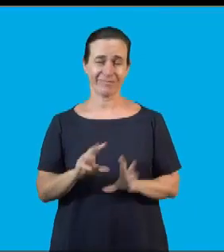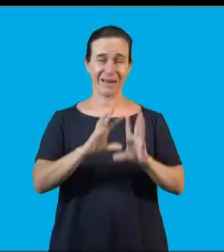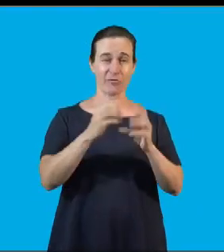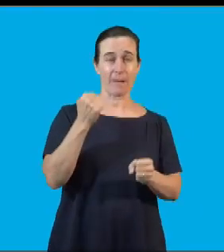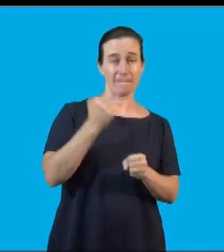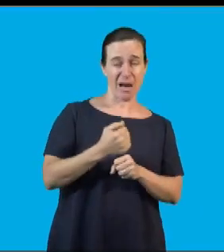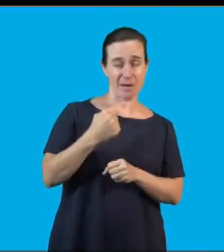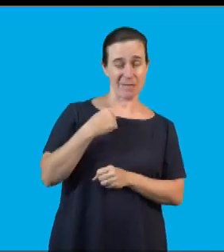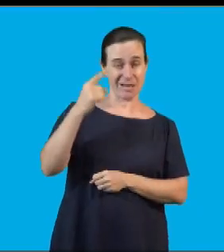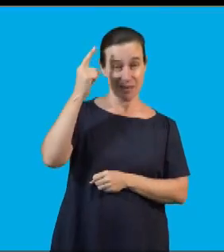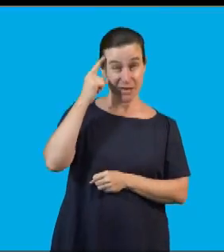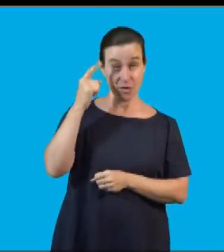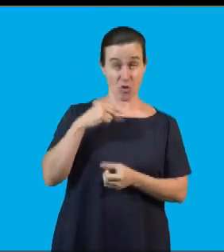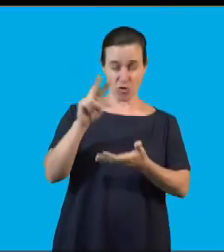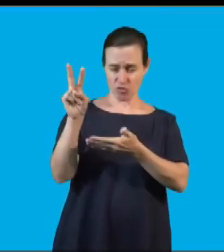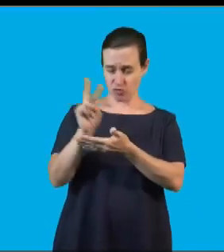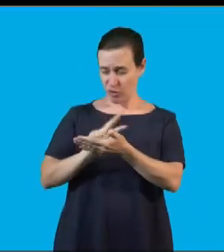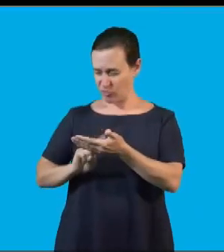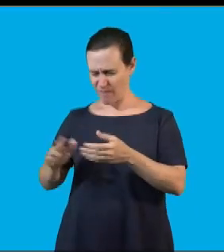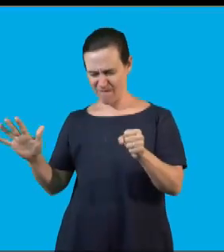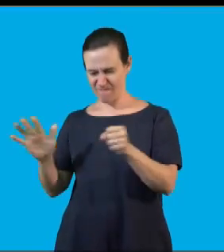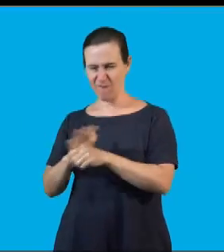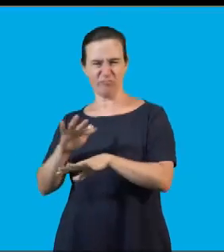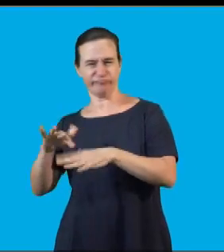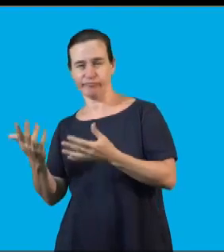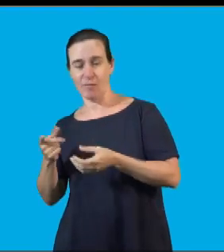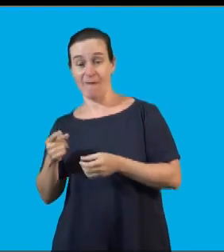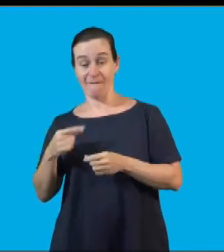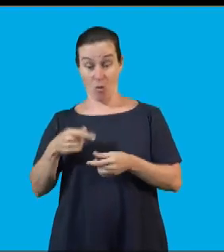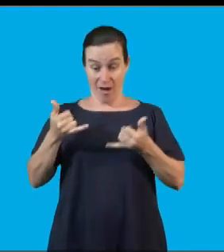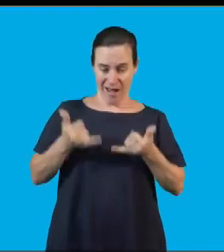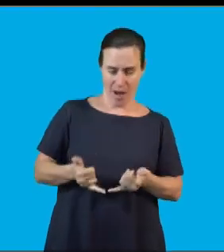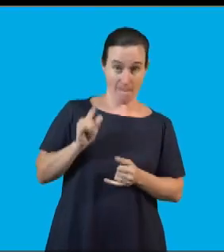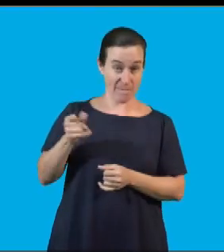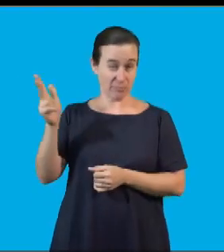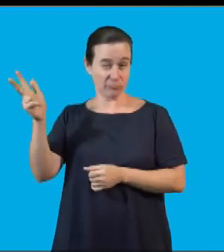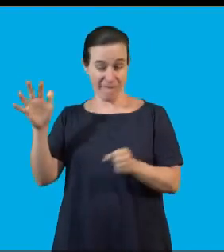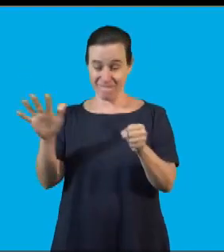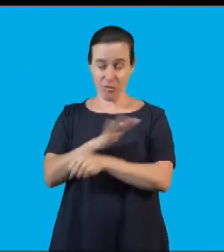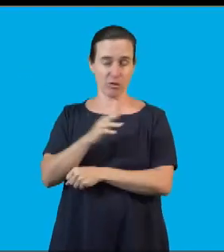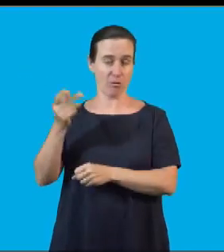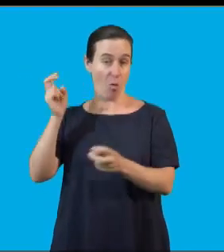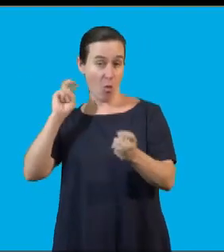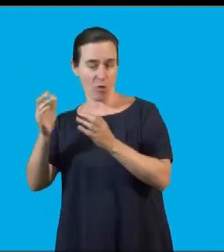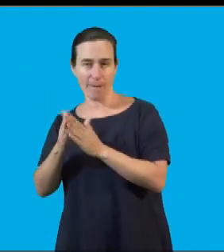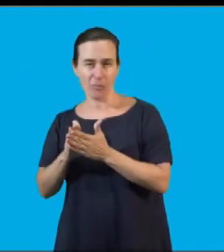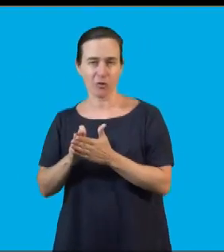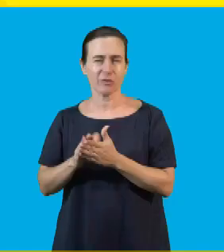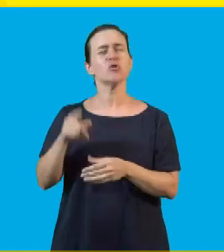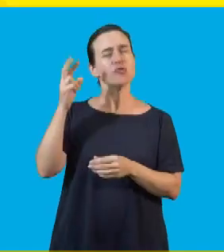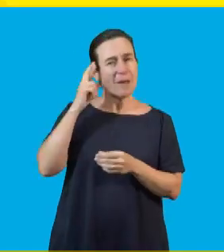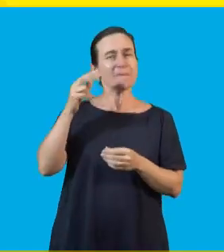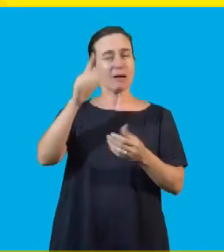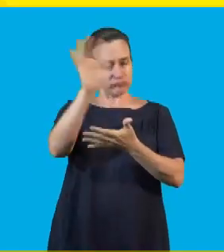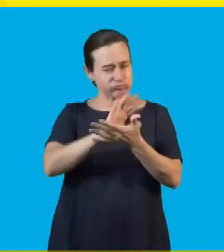makes me think reading will never yield to listening completely. Remember, the entire text was about listening versus reading,